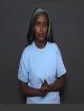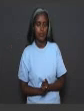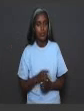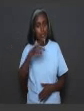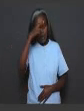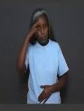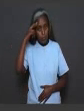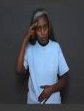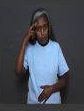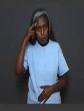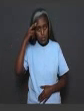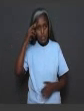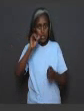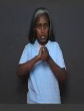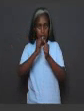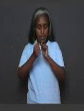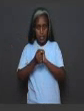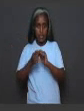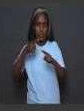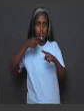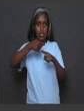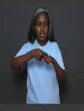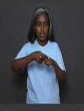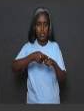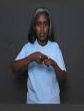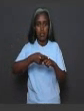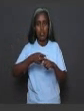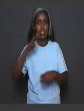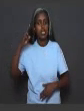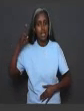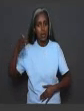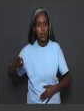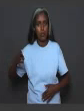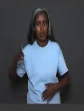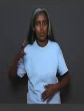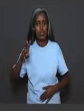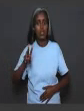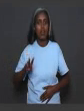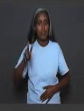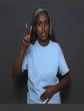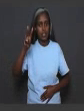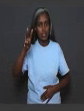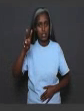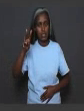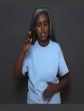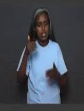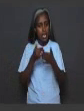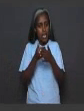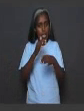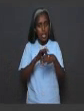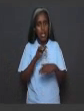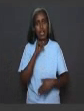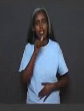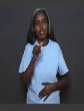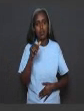Because the transverse axis of the hyperbola is vertical, the asymptotes